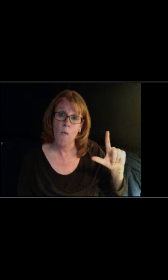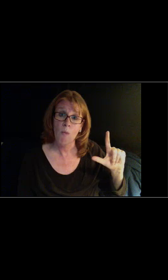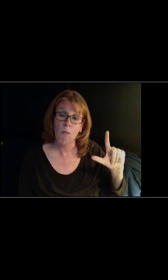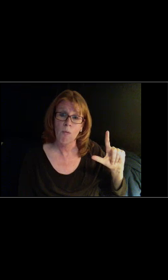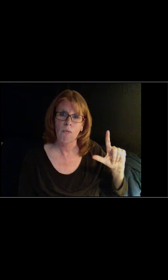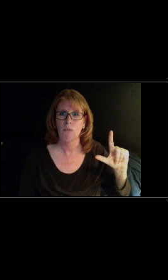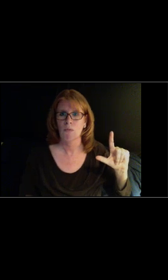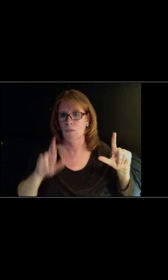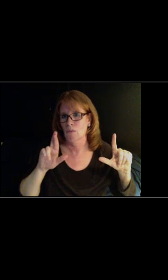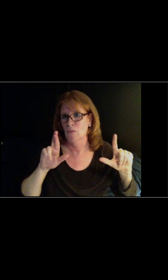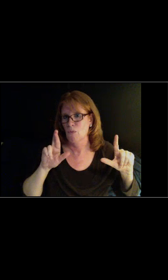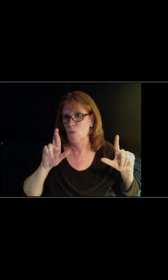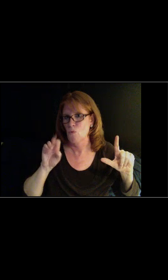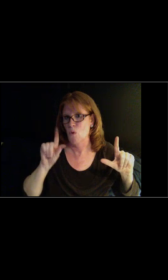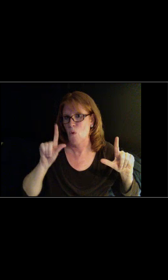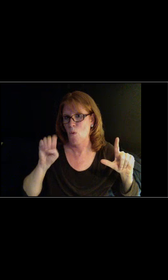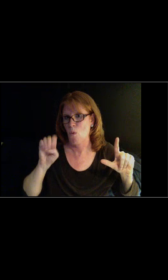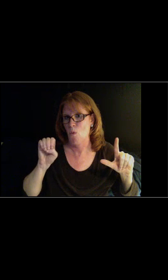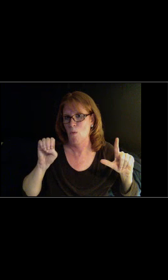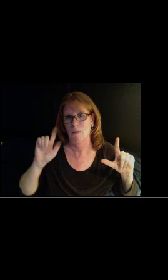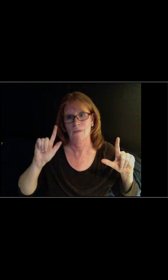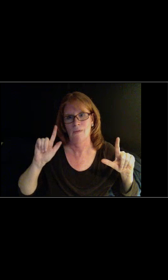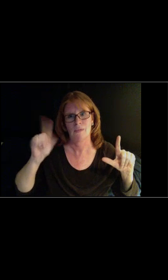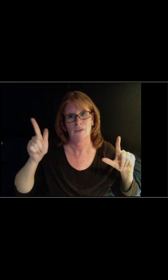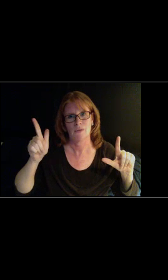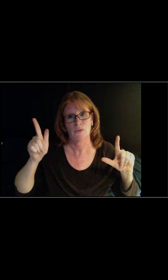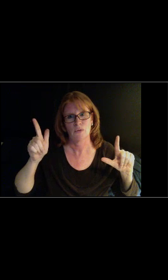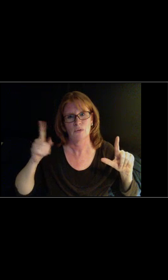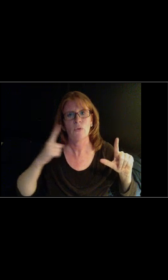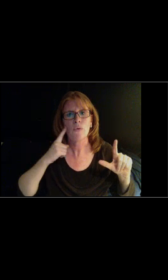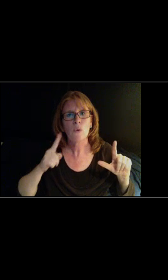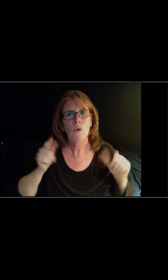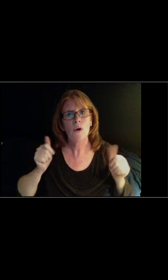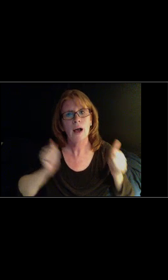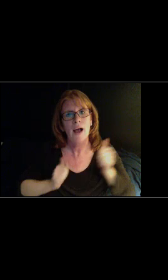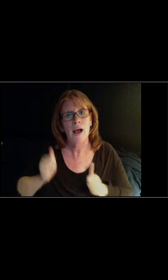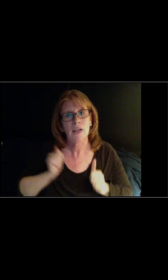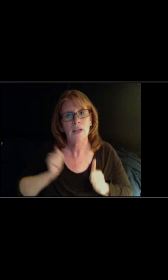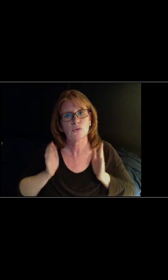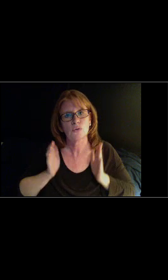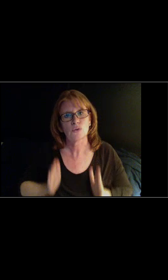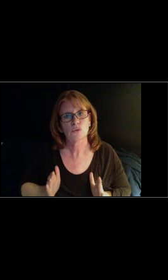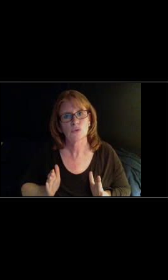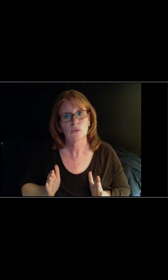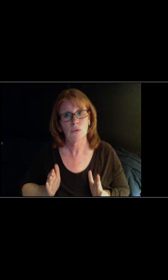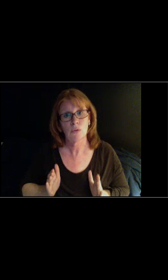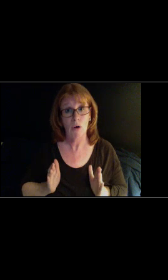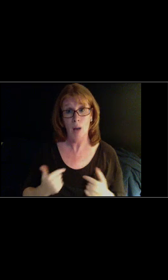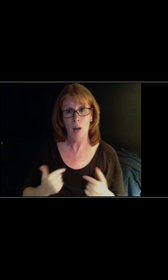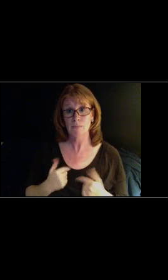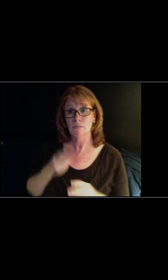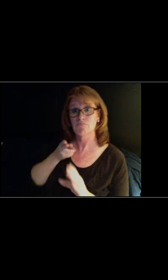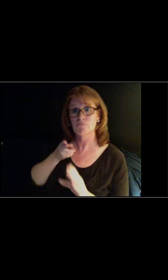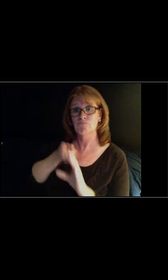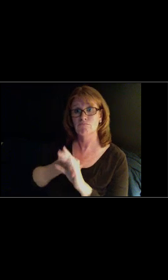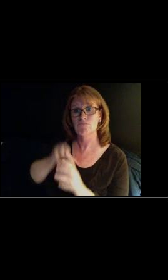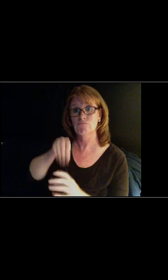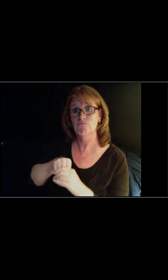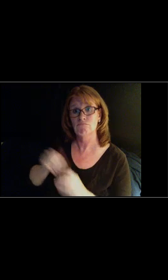So R-O-L-E actually is a derivative of R-O-L-L, which